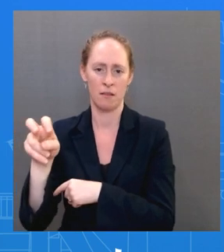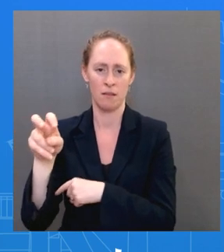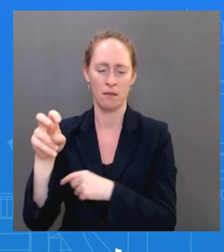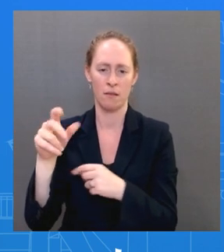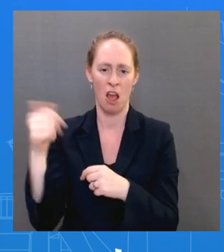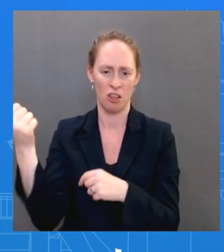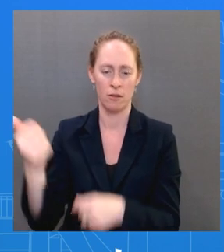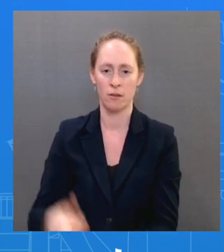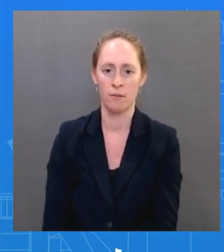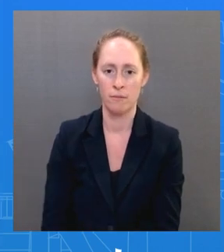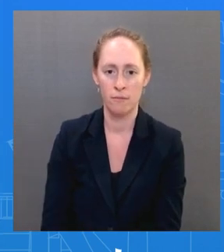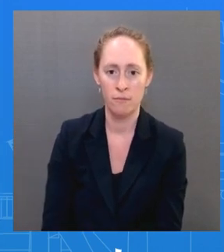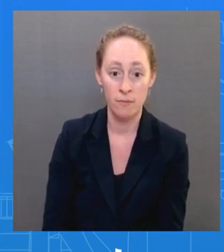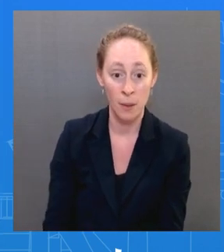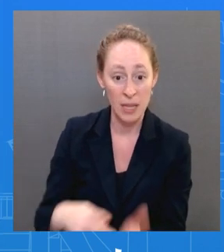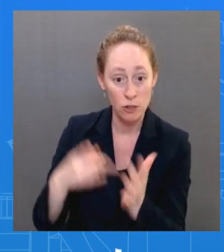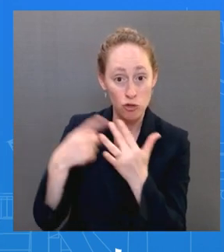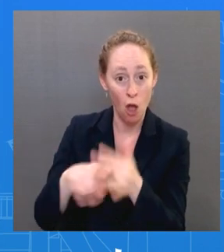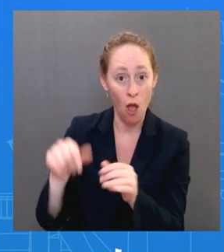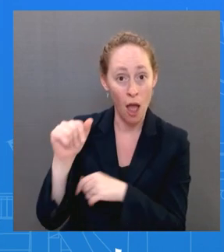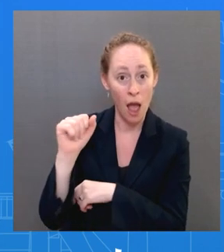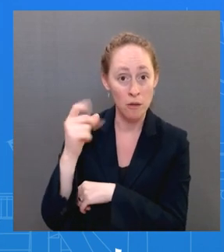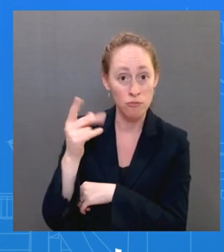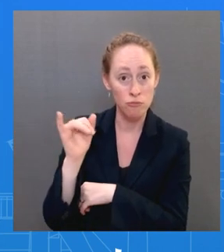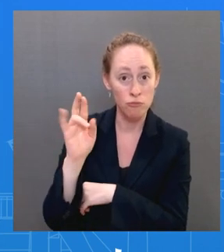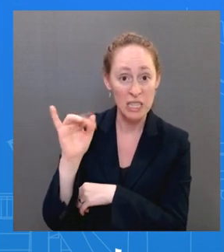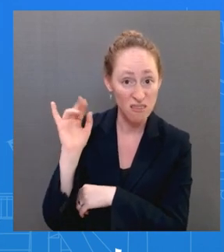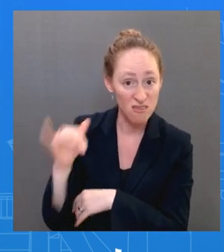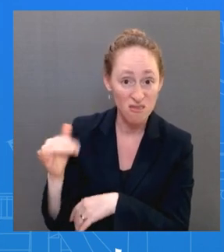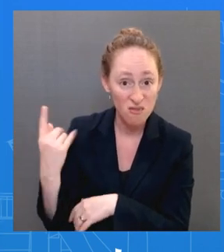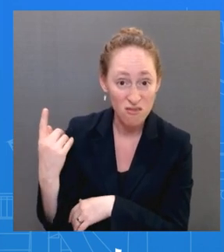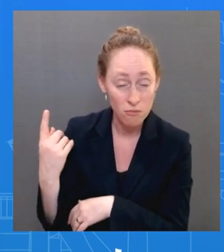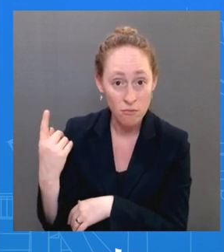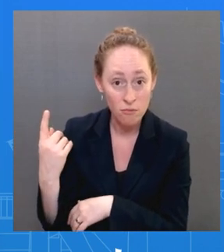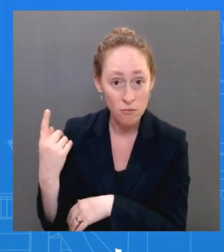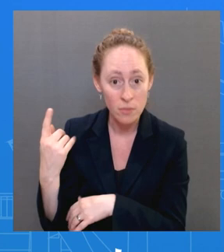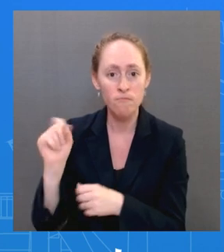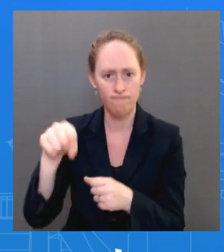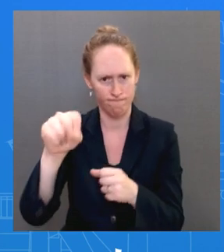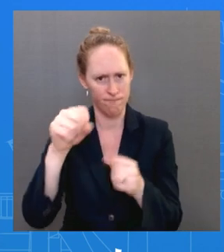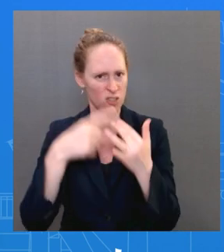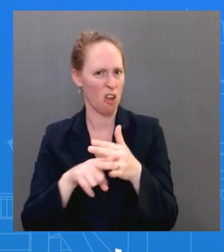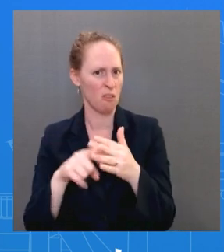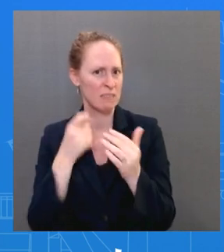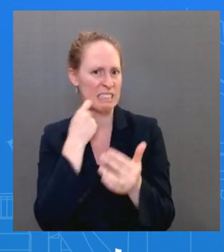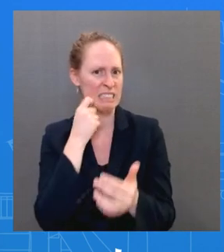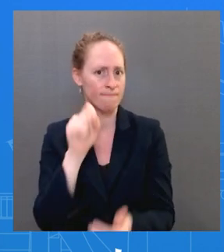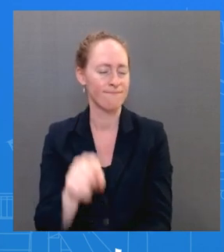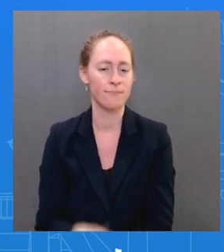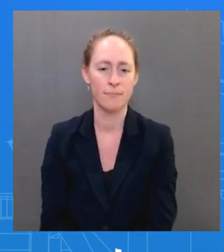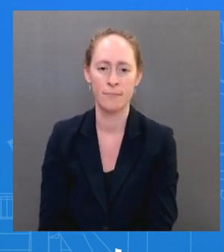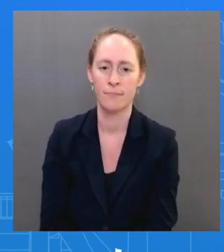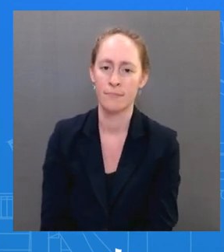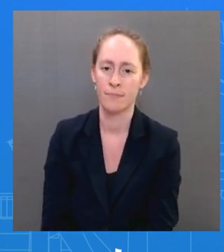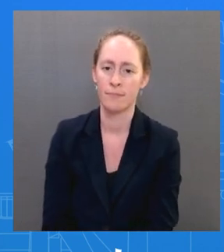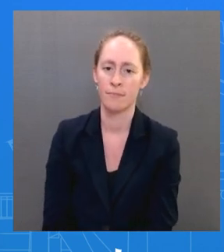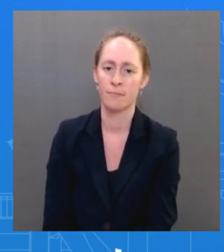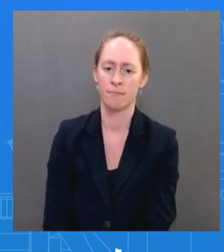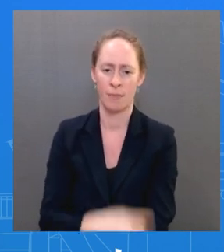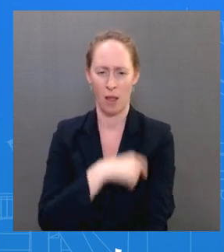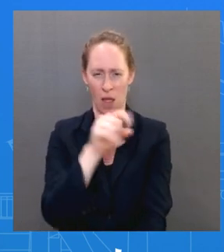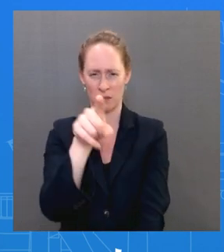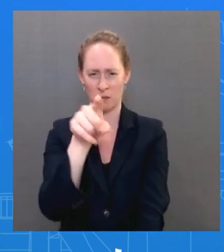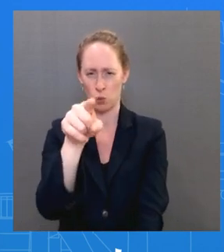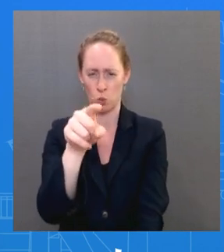that was recommended? He has started the aspirin course, as I understand it. For you, Karine, I didn't hear in your introductory remarks a look ahead to next